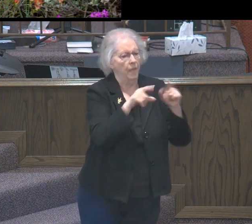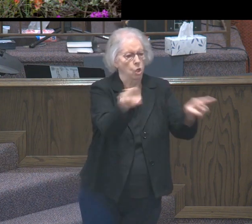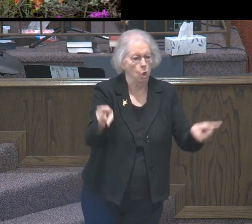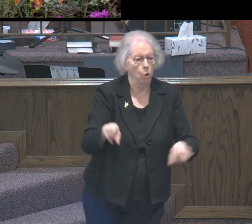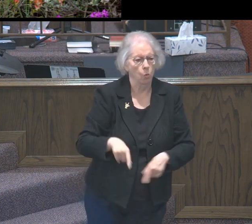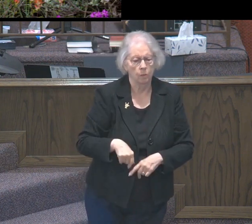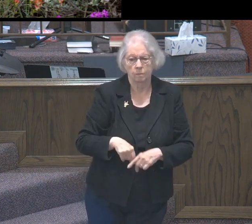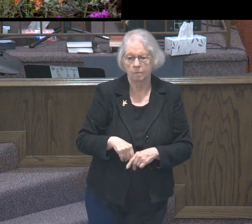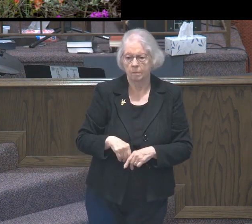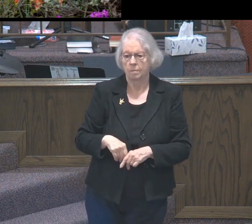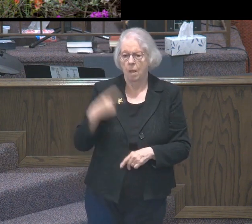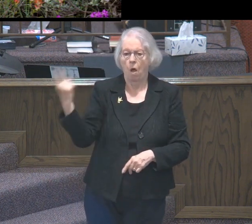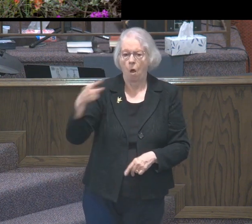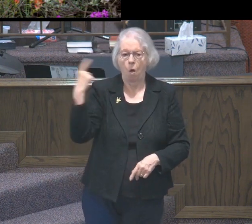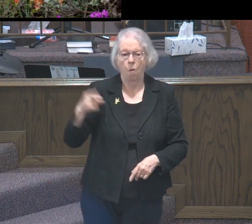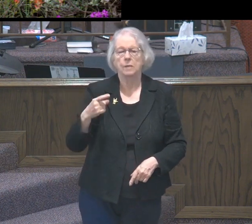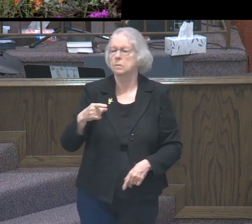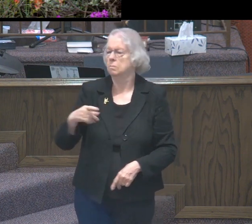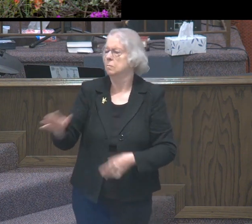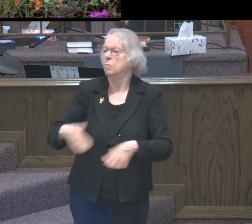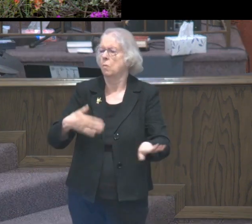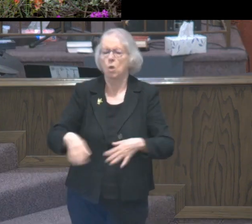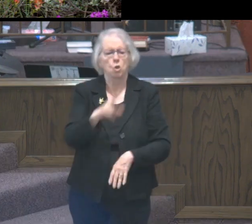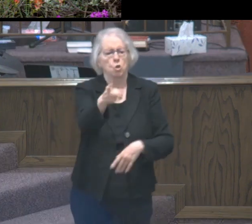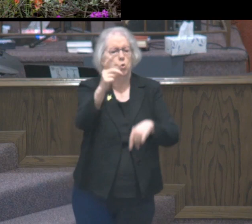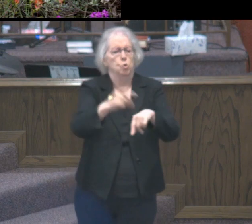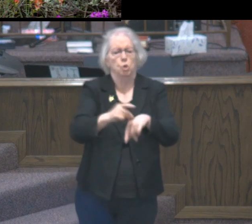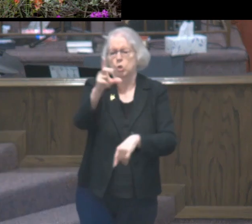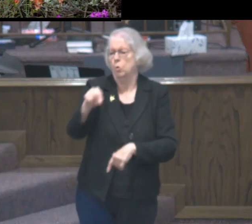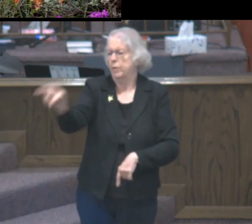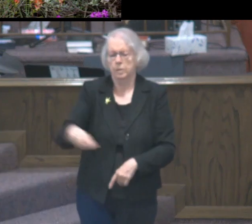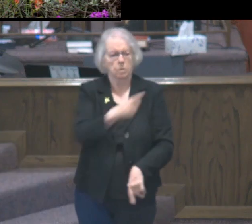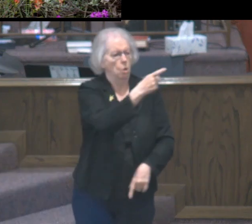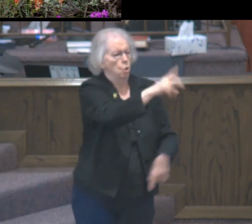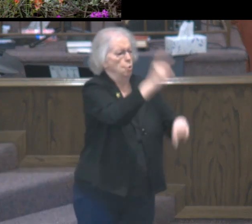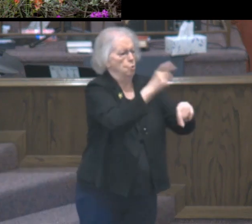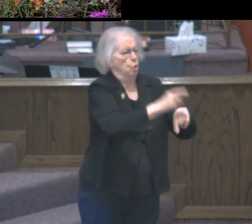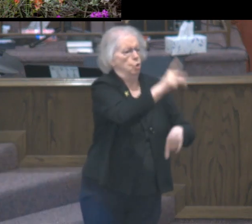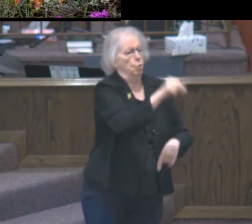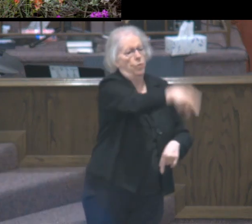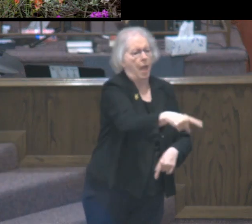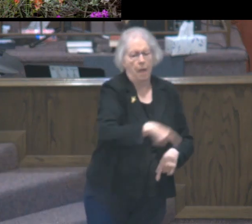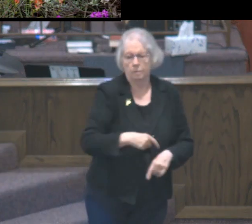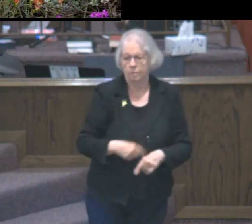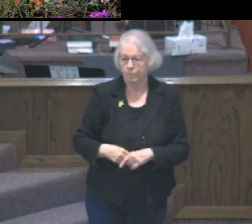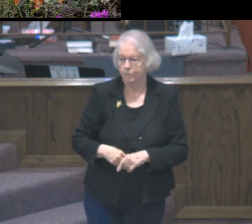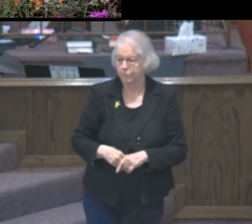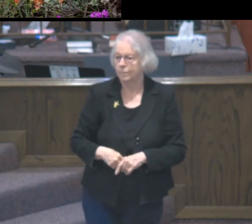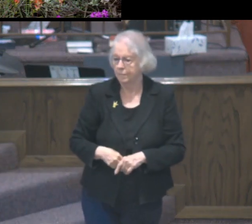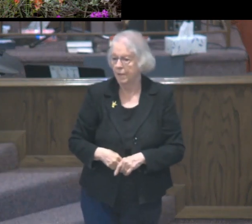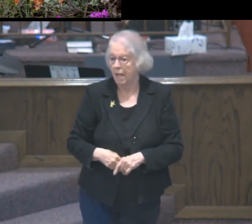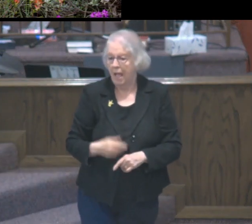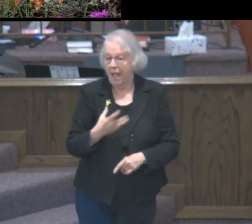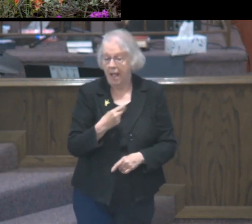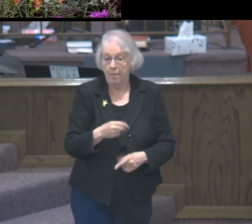They're oppressive. The law is burdensome. The law is, Jesus is saying, the law